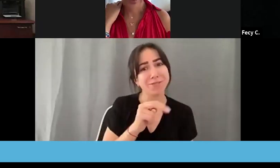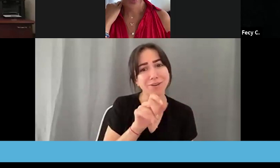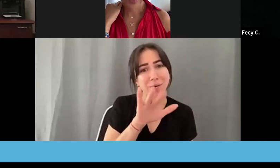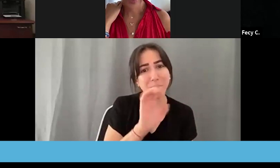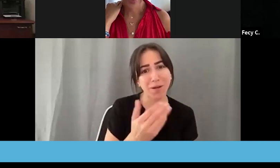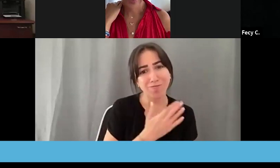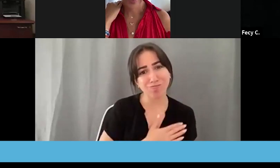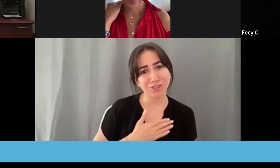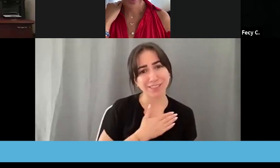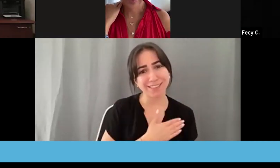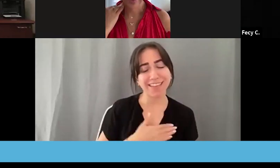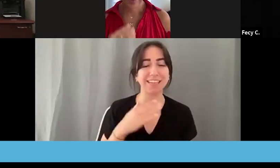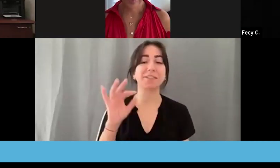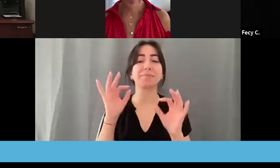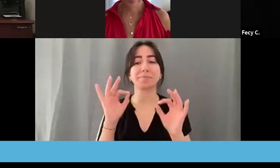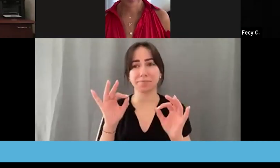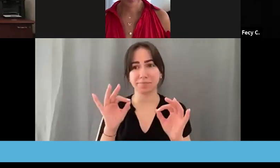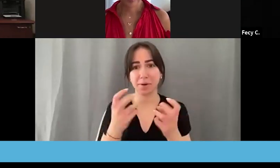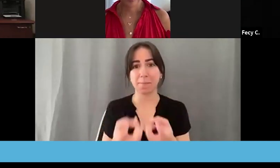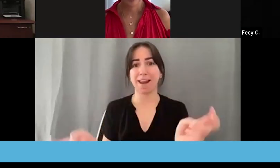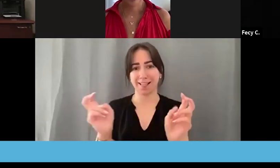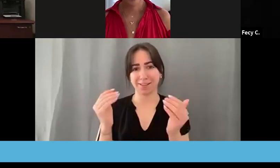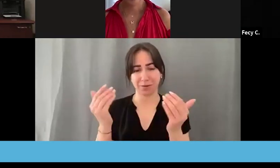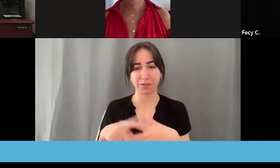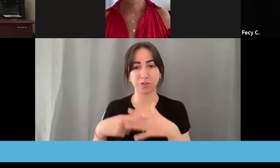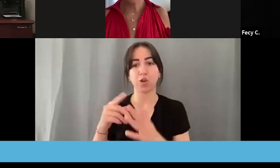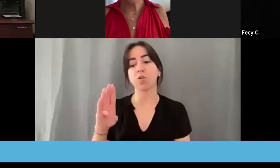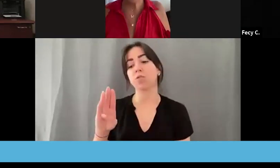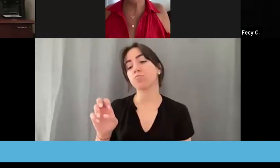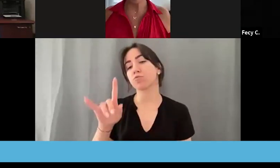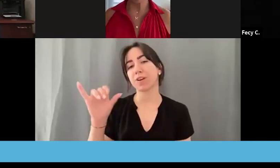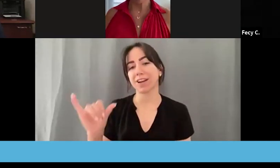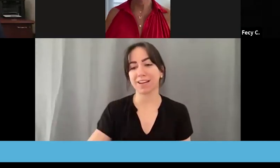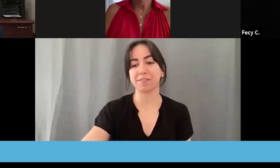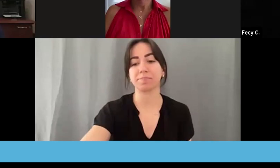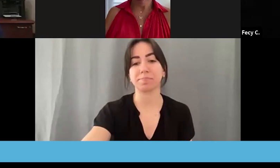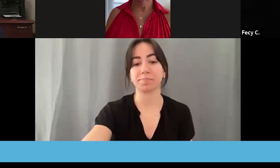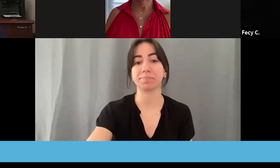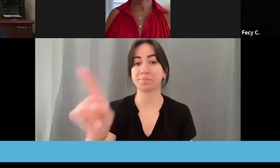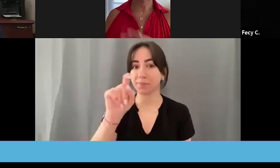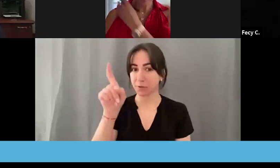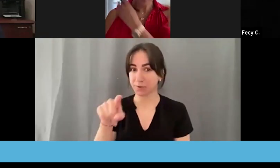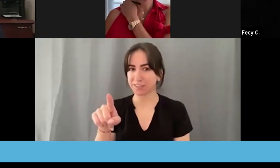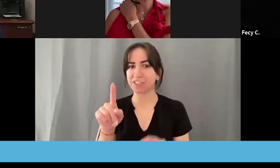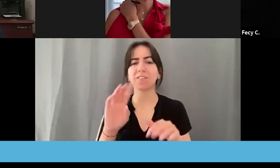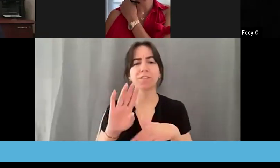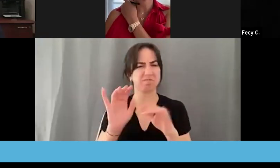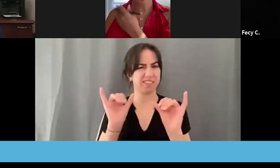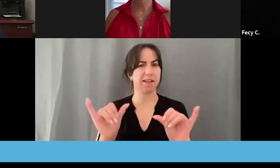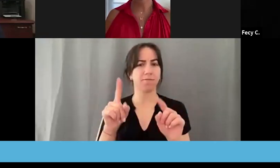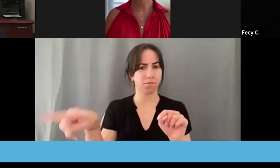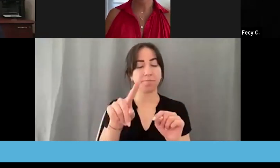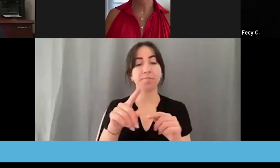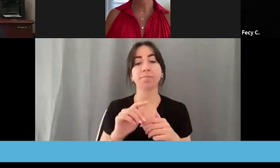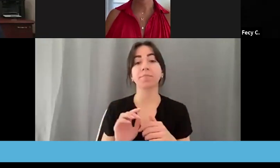that. So to our panelists, let's start with Brittnie. The question is going to be for all of you the same. How in